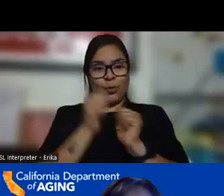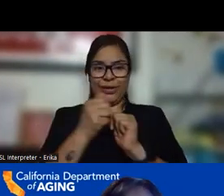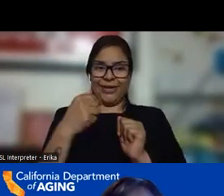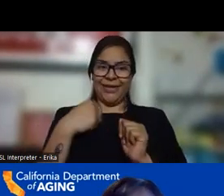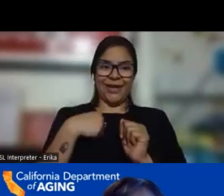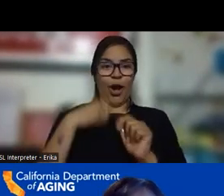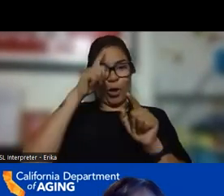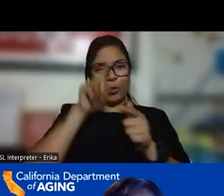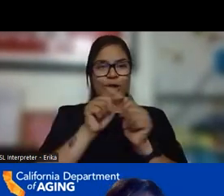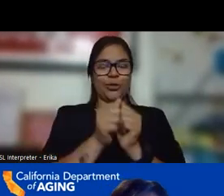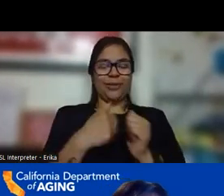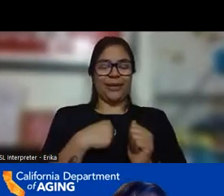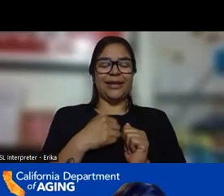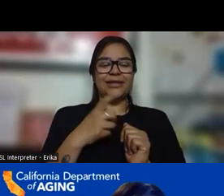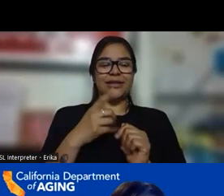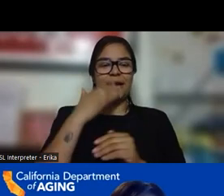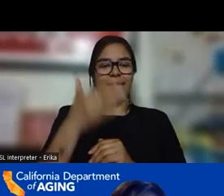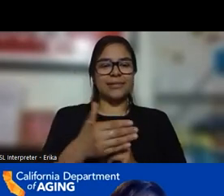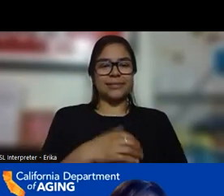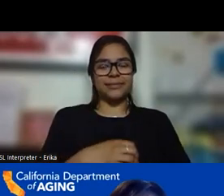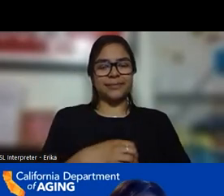make a lot of these things happen. Next slide, please.